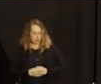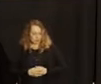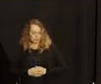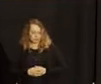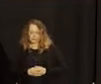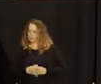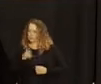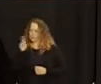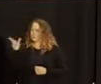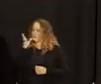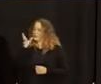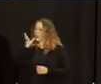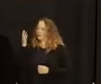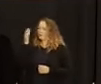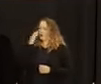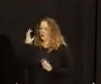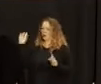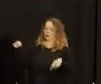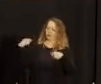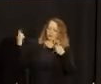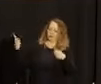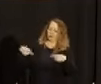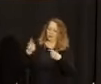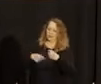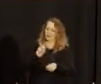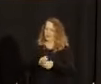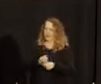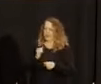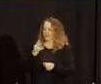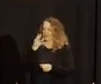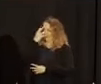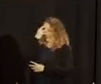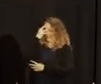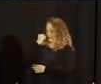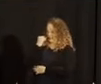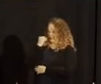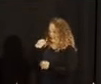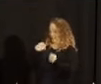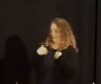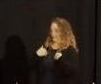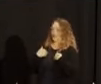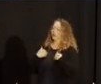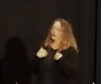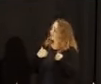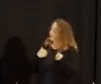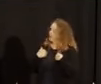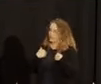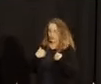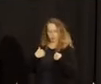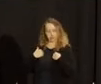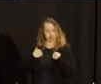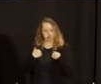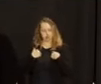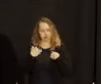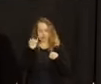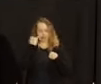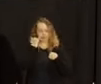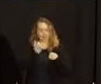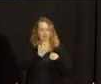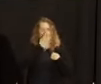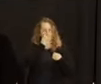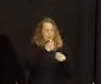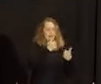get? Because she's known for so many years that sleep for me is such a deciding factor on whether or not I'm going